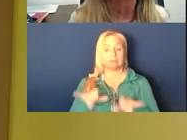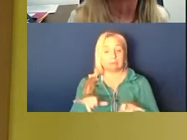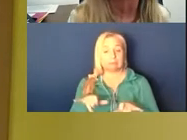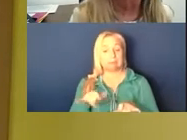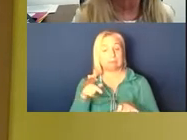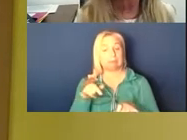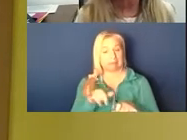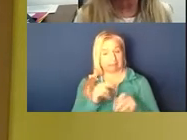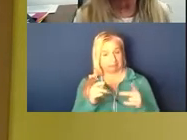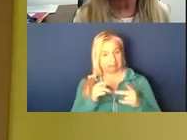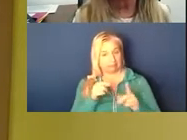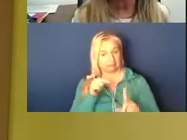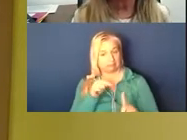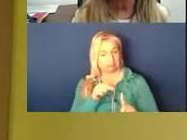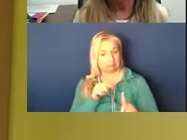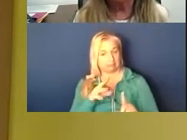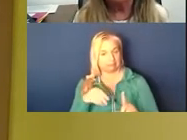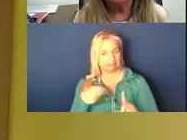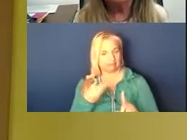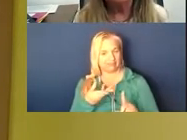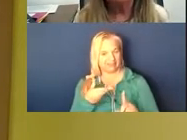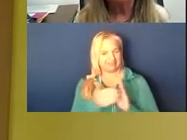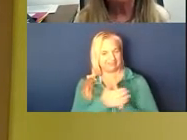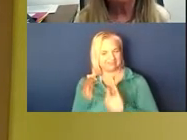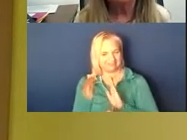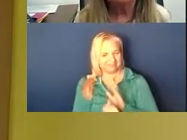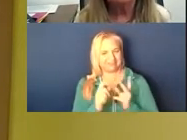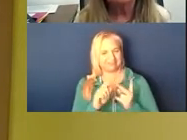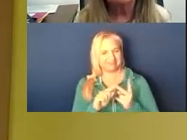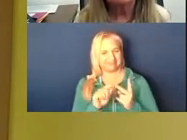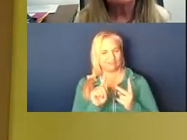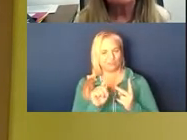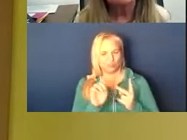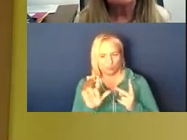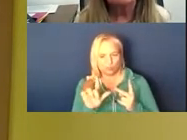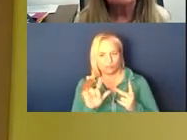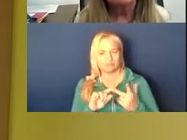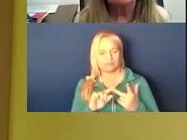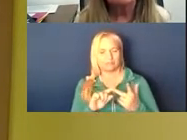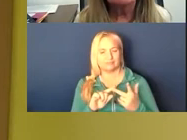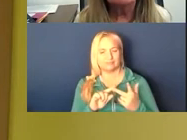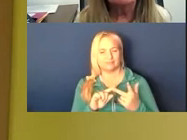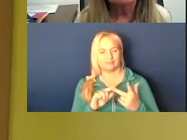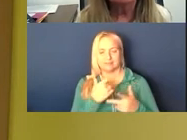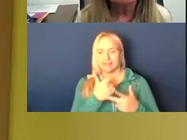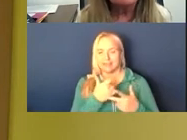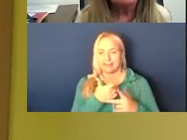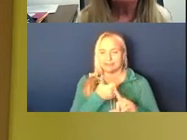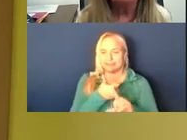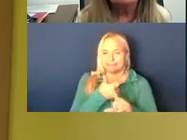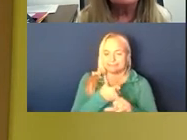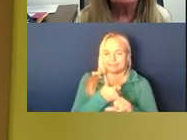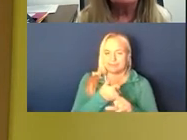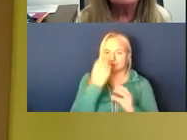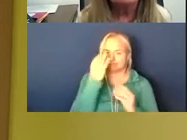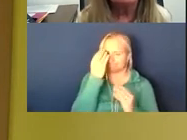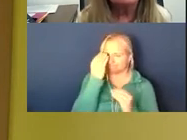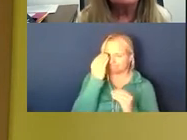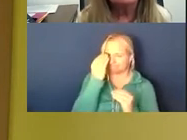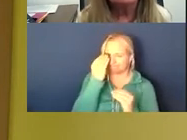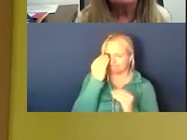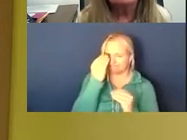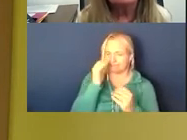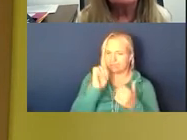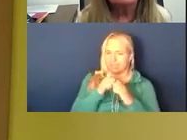that space, giving them those skills and those tools to help themselves to de-escalate, and modeling for